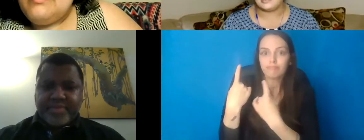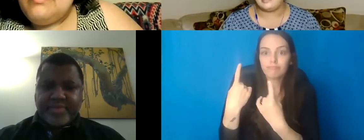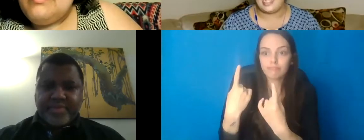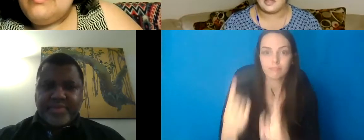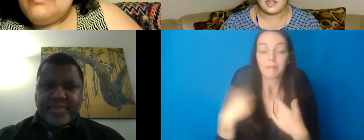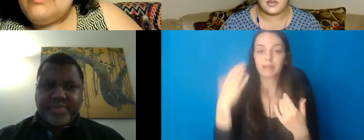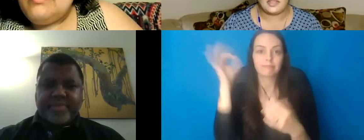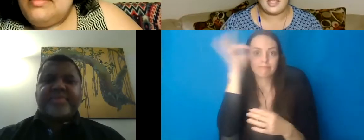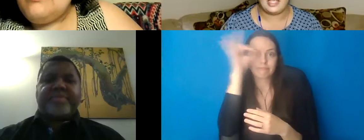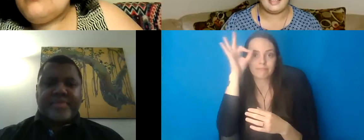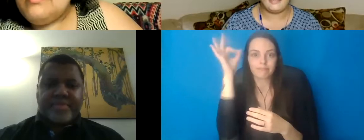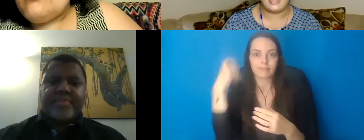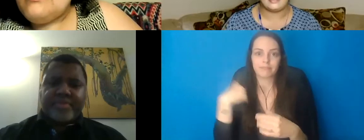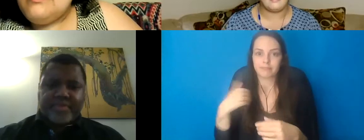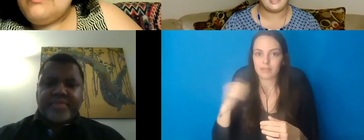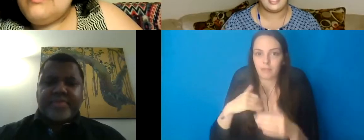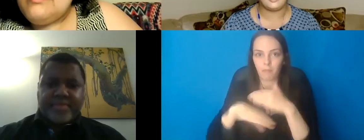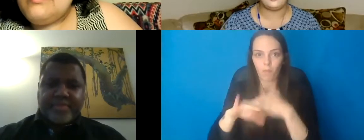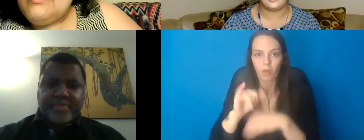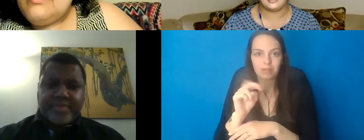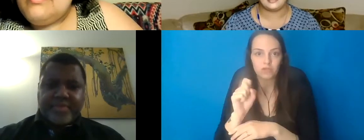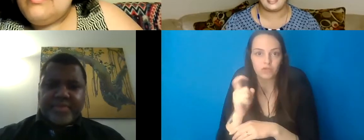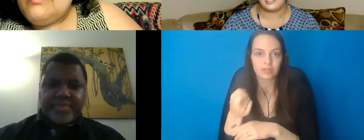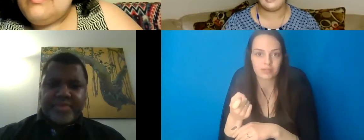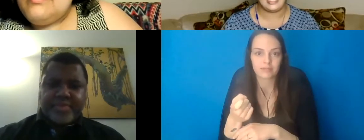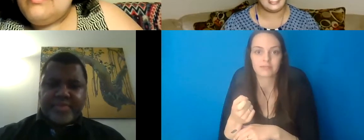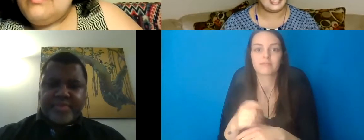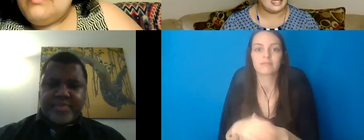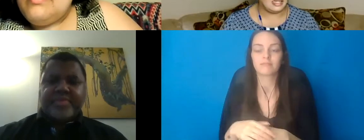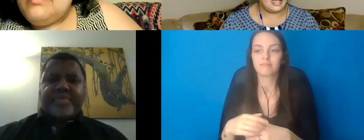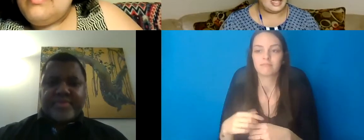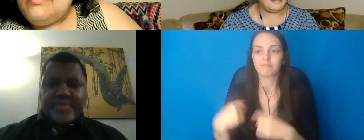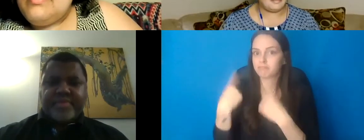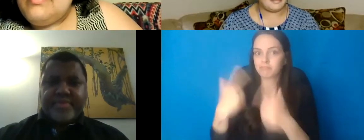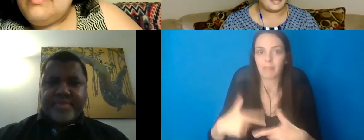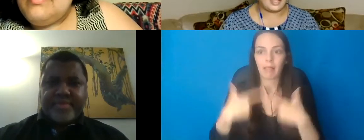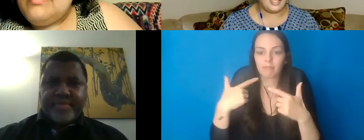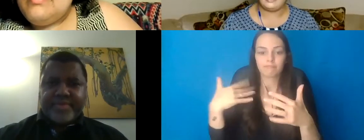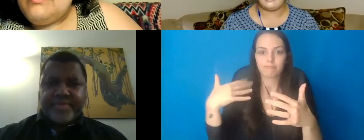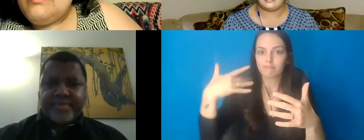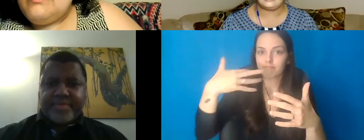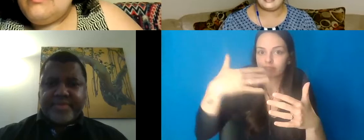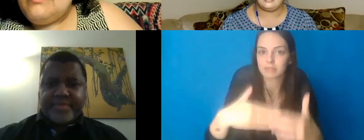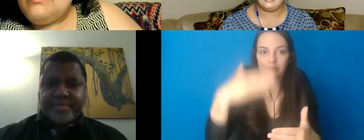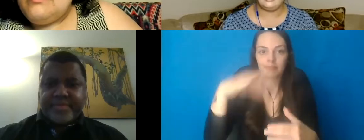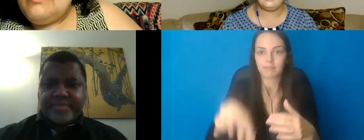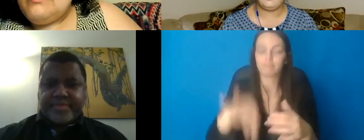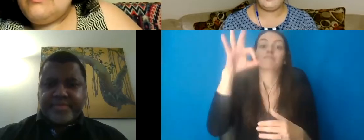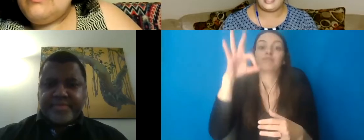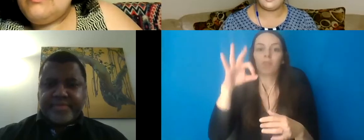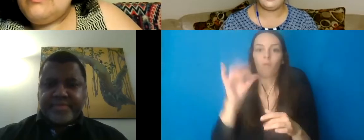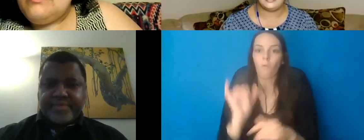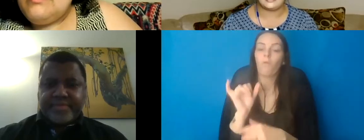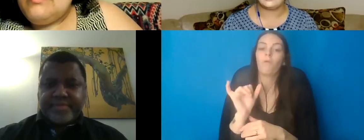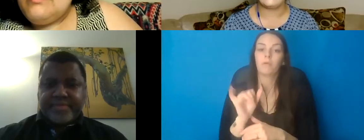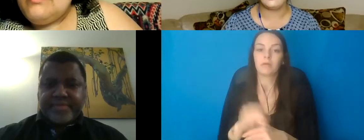Navy, so I think I would have found something else during that time, but I never did. And one of the things that we have to go through